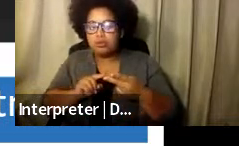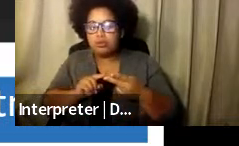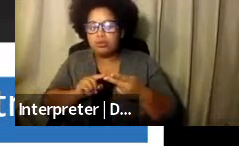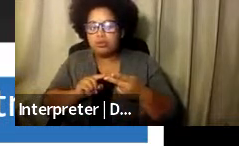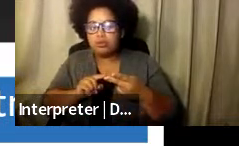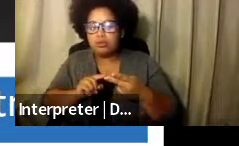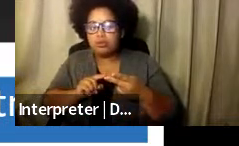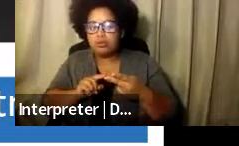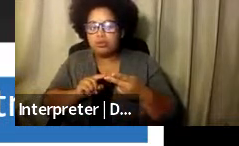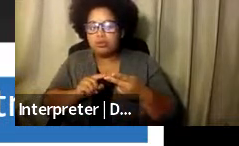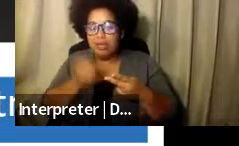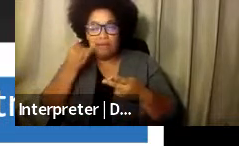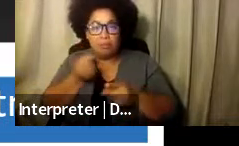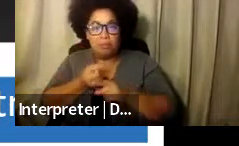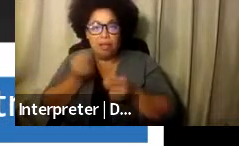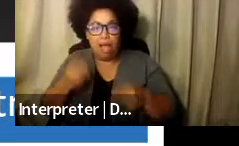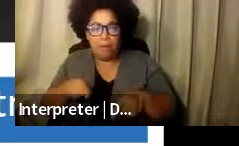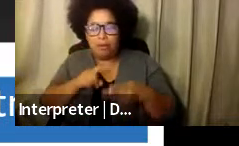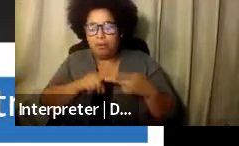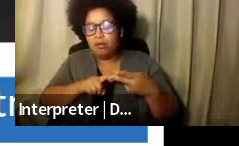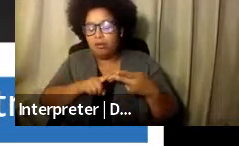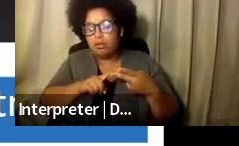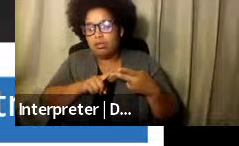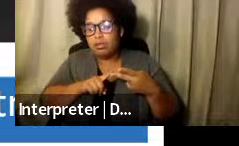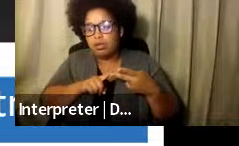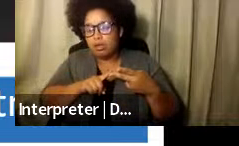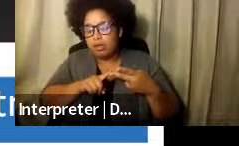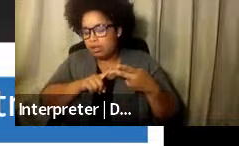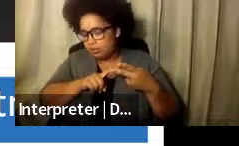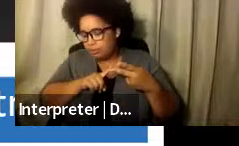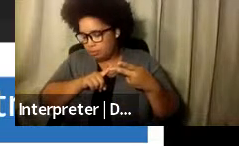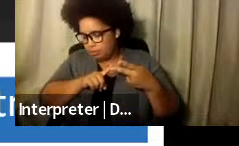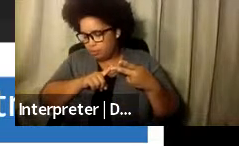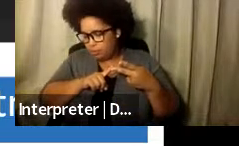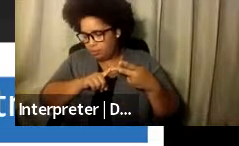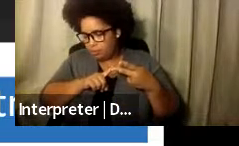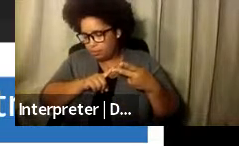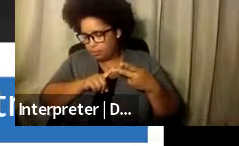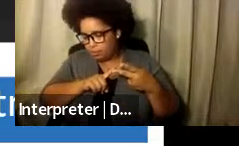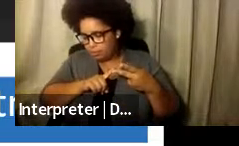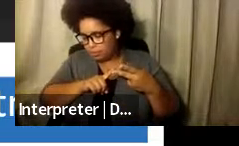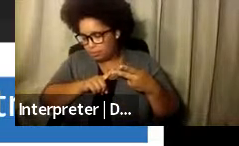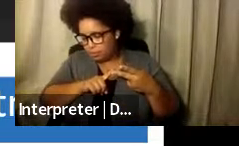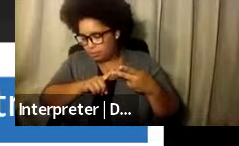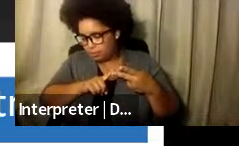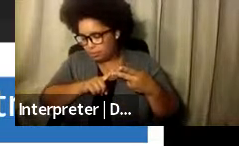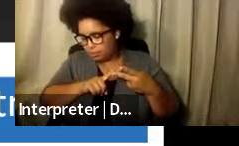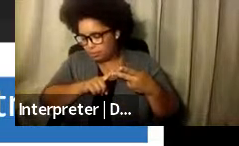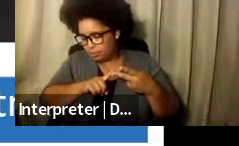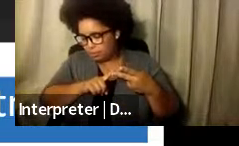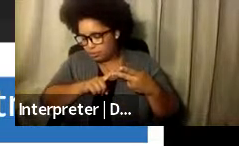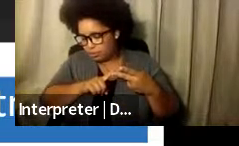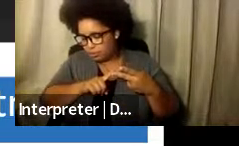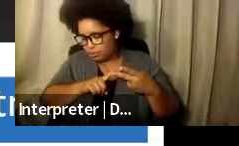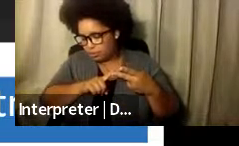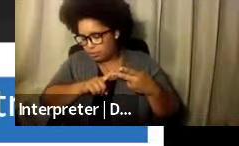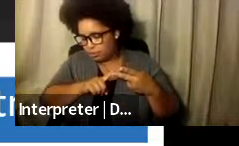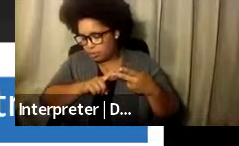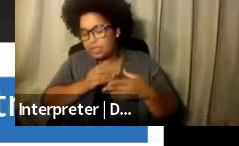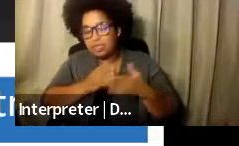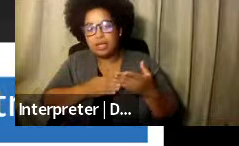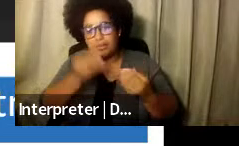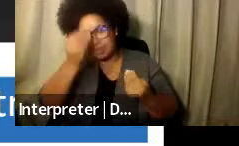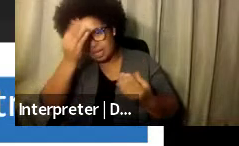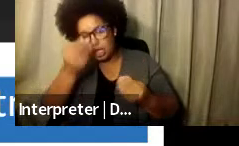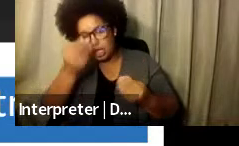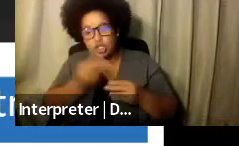there is some really significant data suggesting that